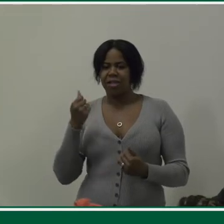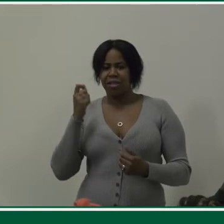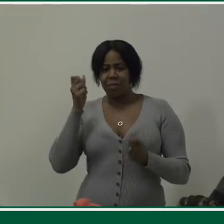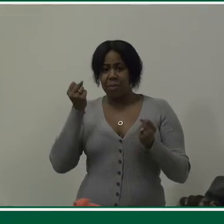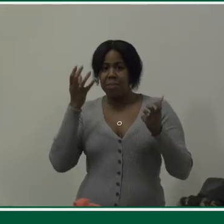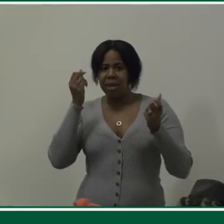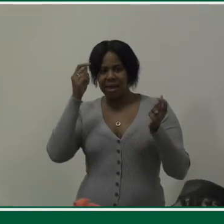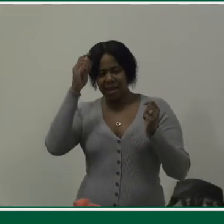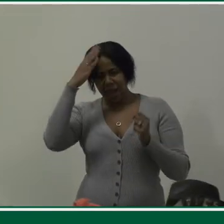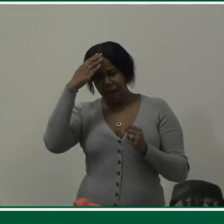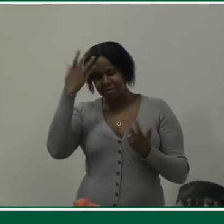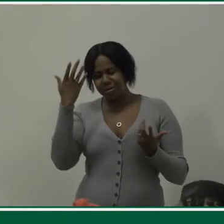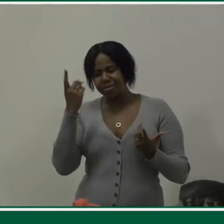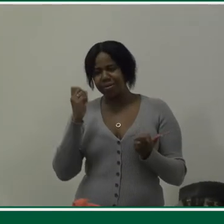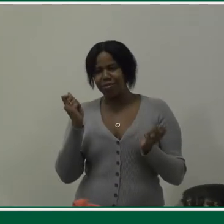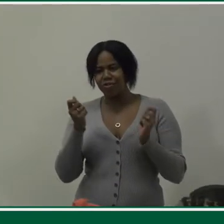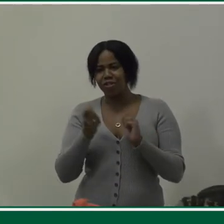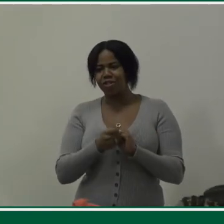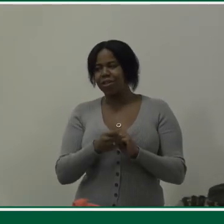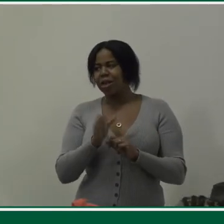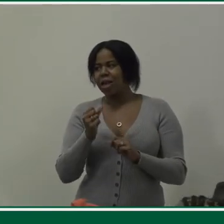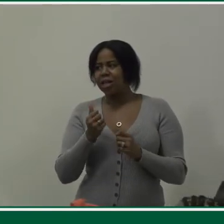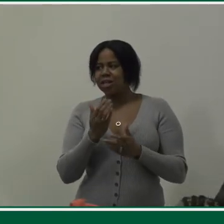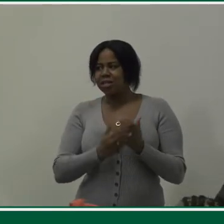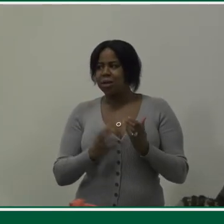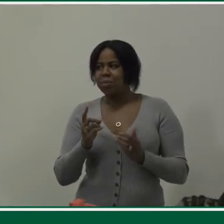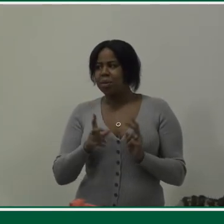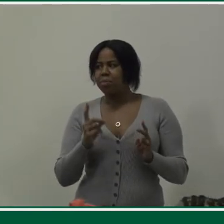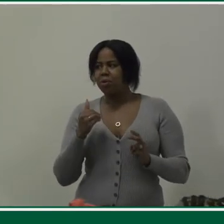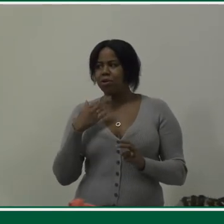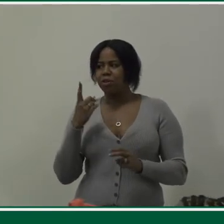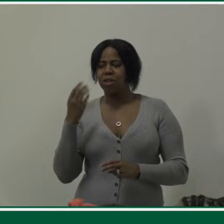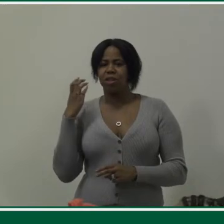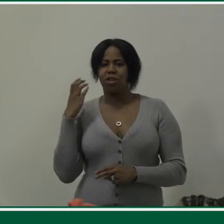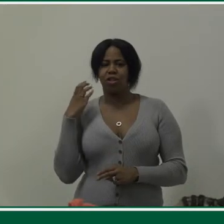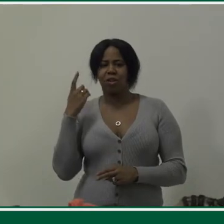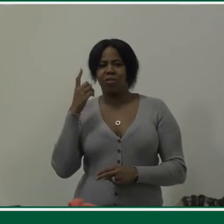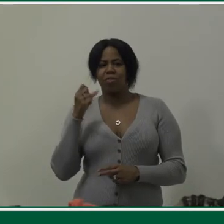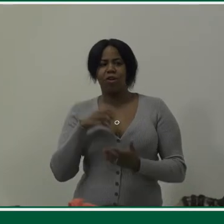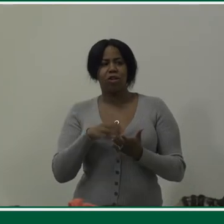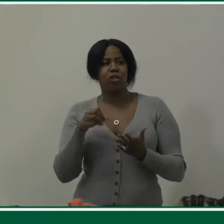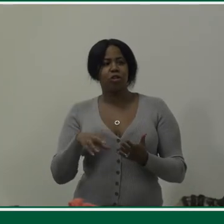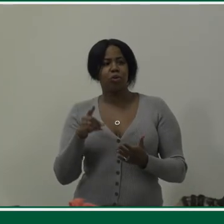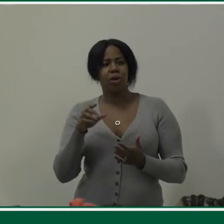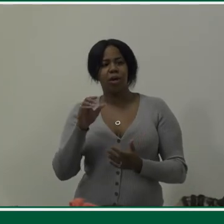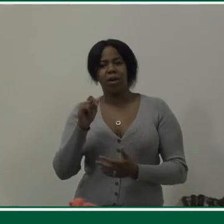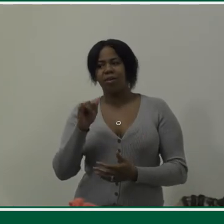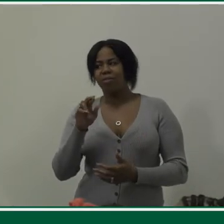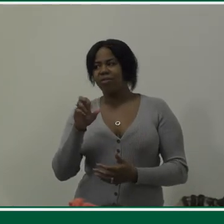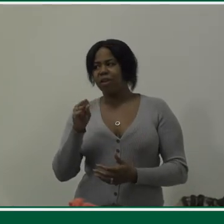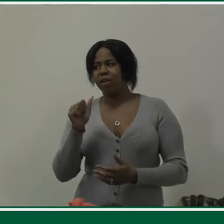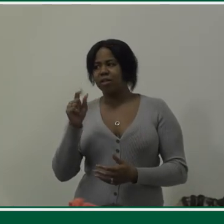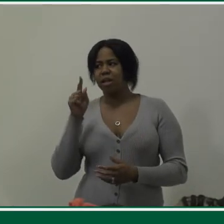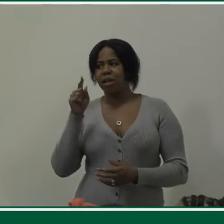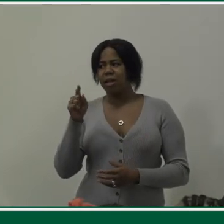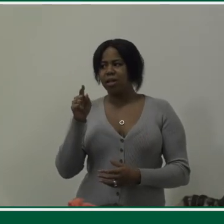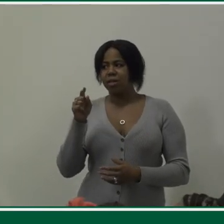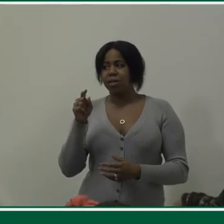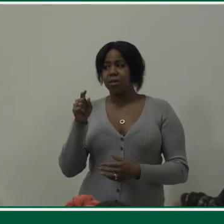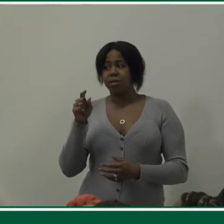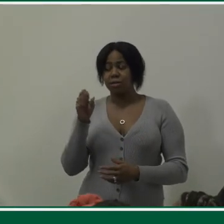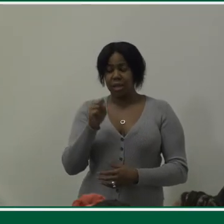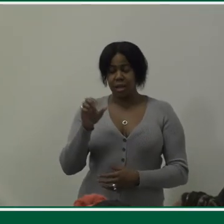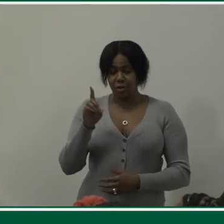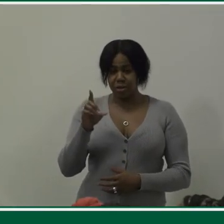hats. To some, he is known for his work as the Chief Diversity Officer and Vice President for Student Affairs and Campus Diversity at San Diego State